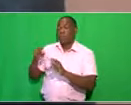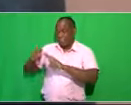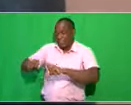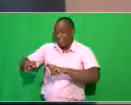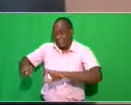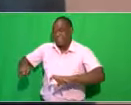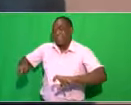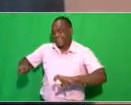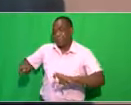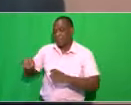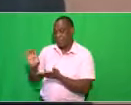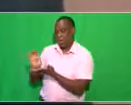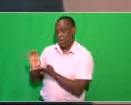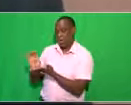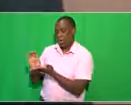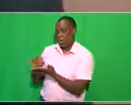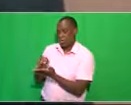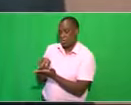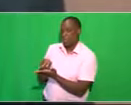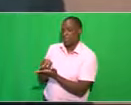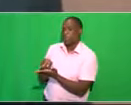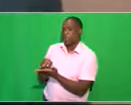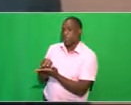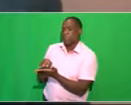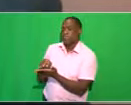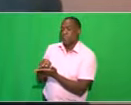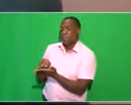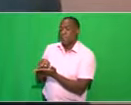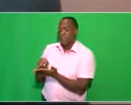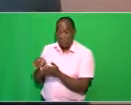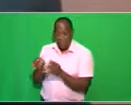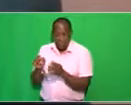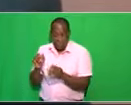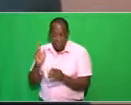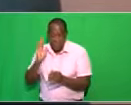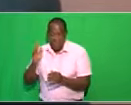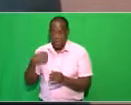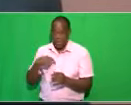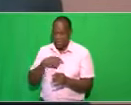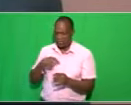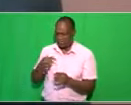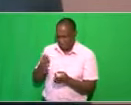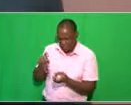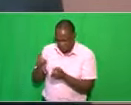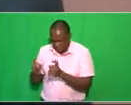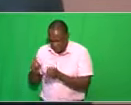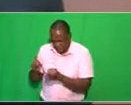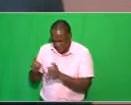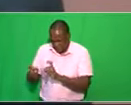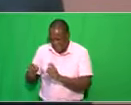we need to look at it from the context of really renegotiating it. And we need to do that